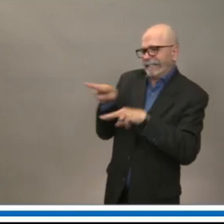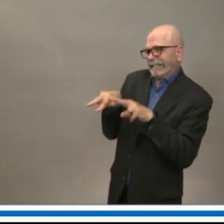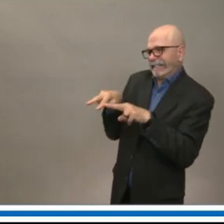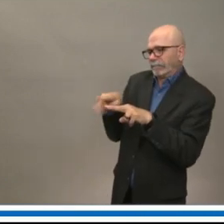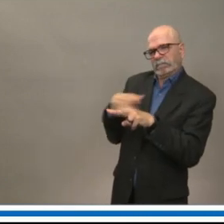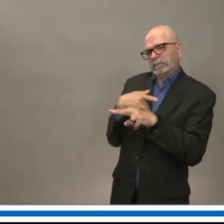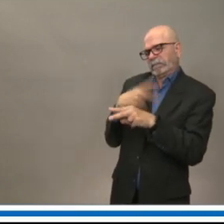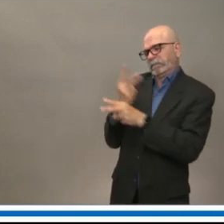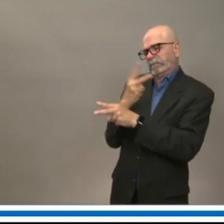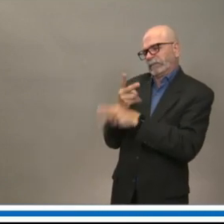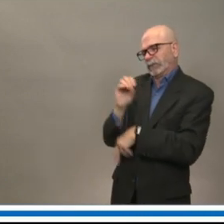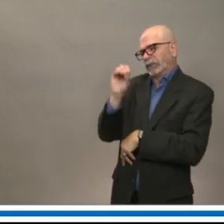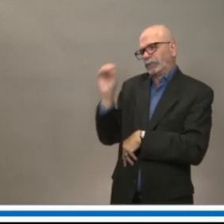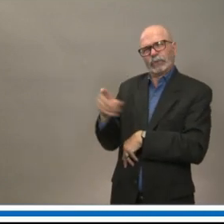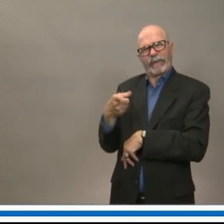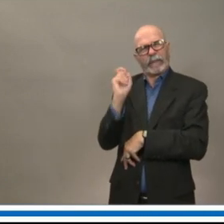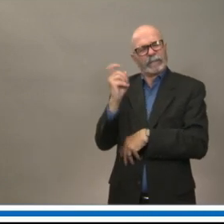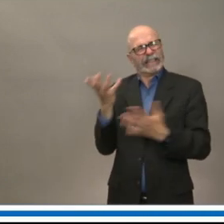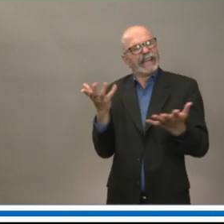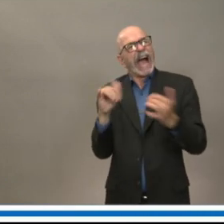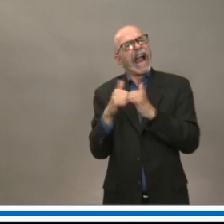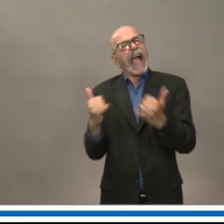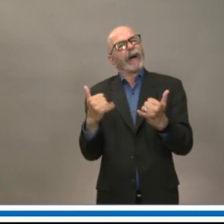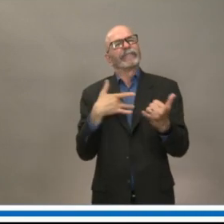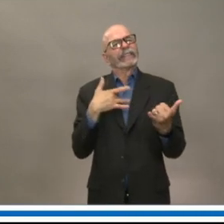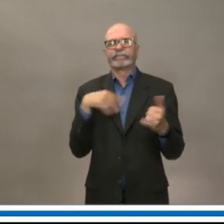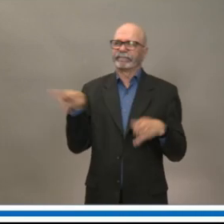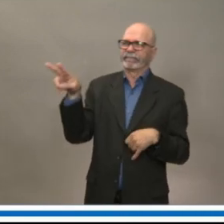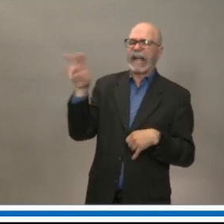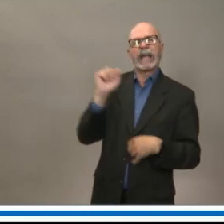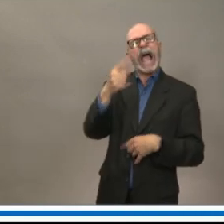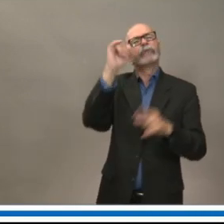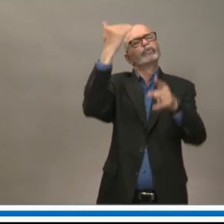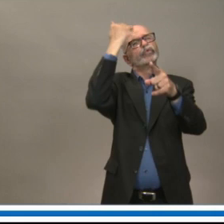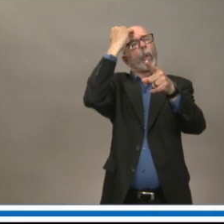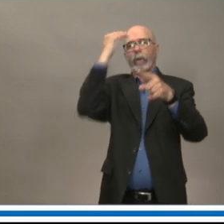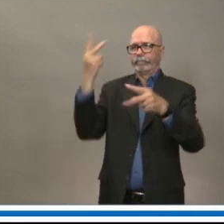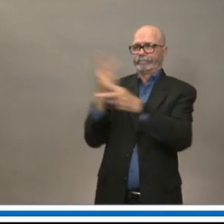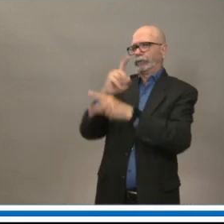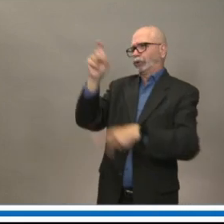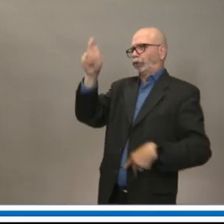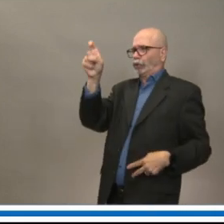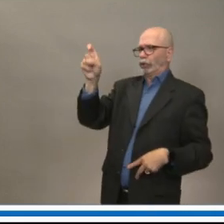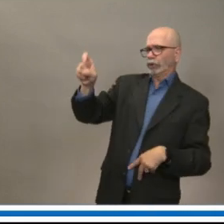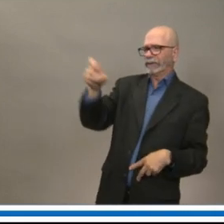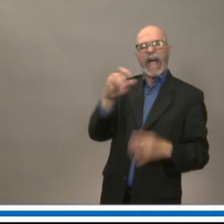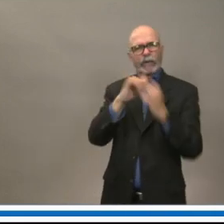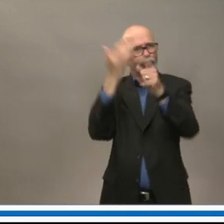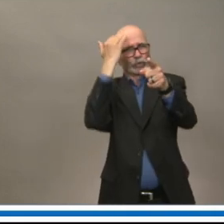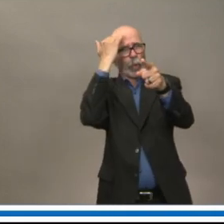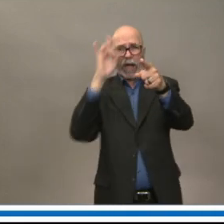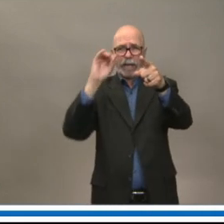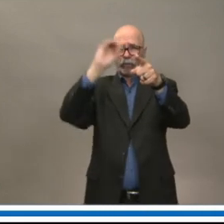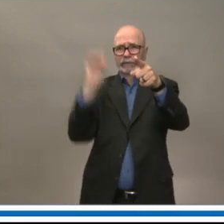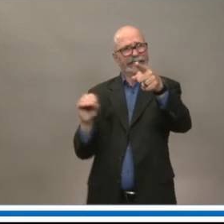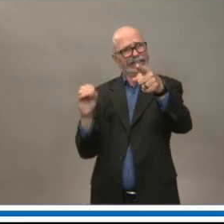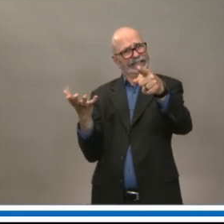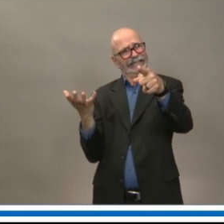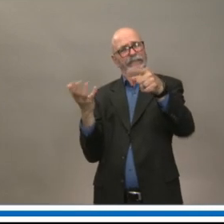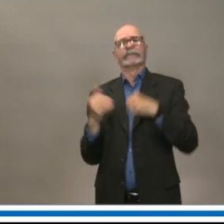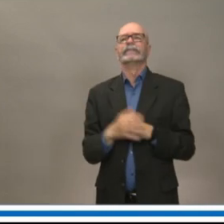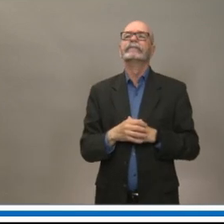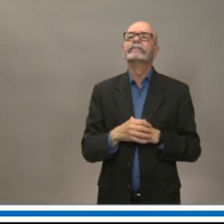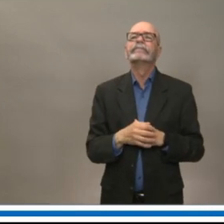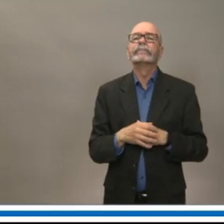compliance so you know we've got the appropriate restrictions in place? So that study was a modeling study from Australia. There